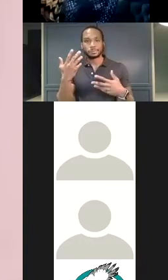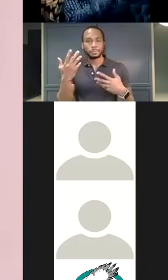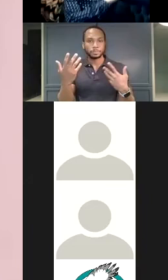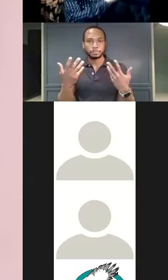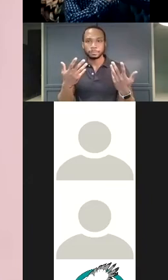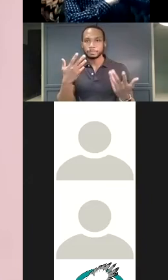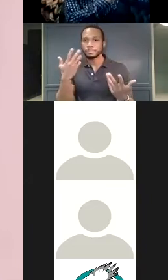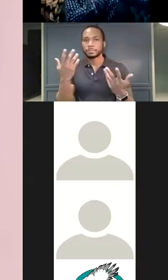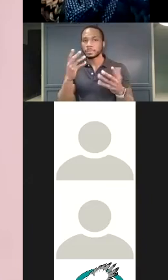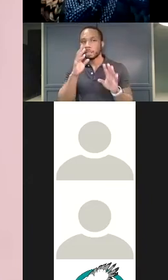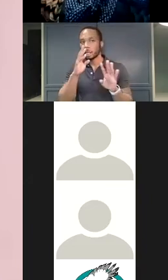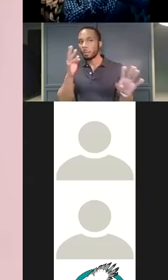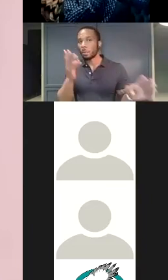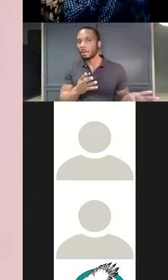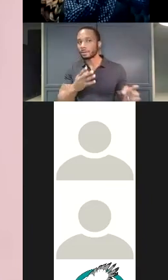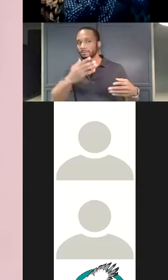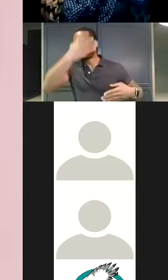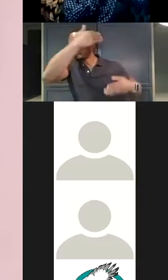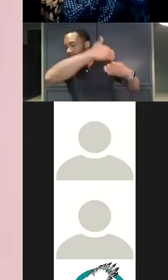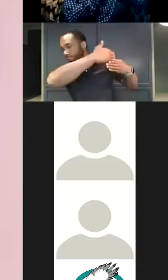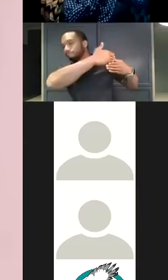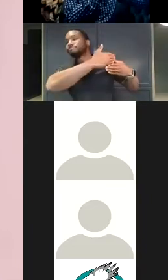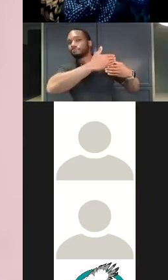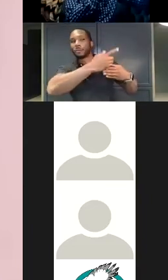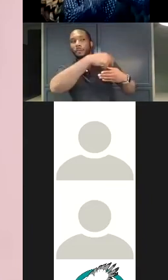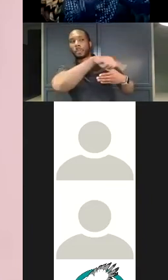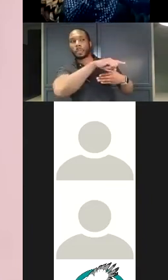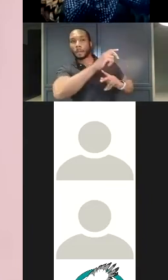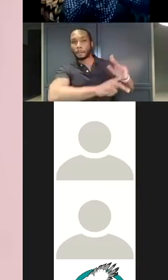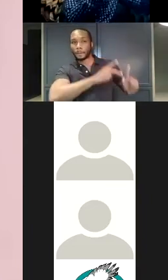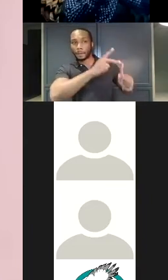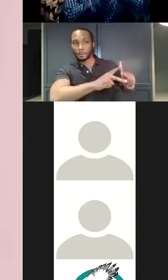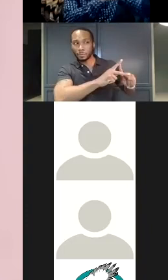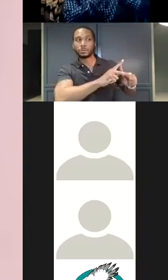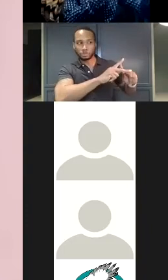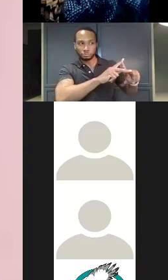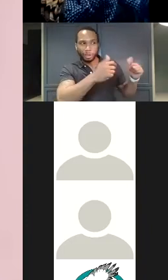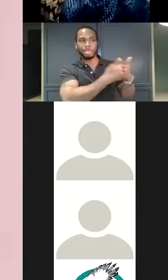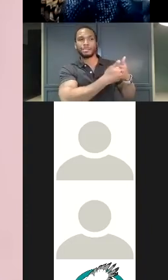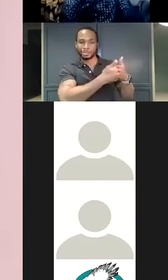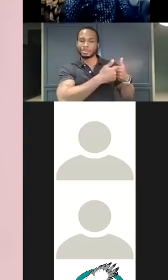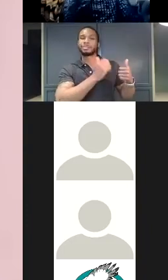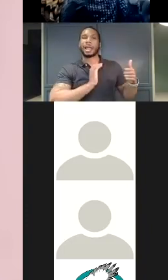look away from people who are challenging to our kind of